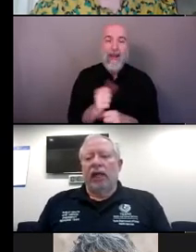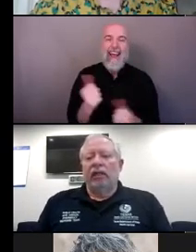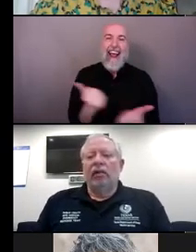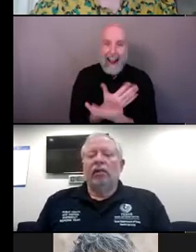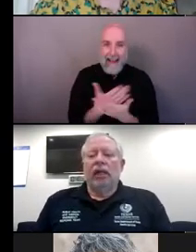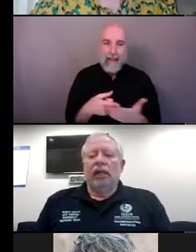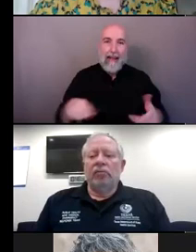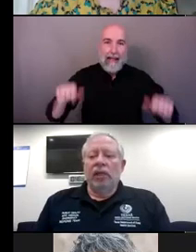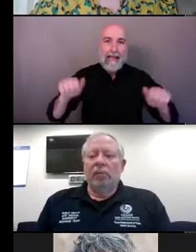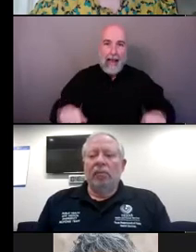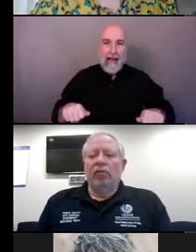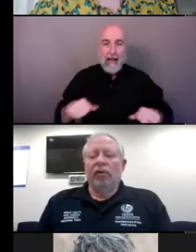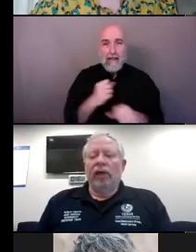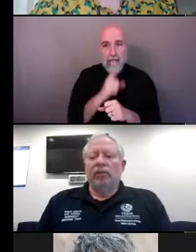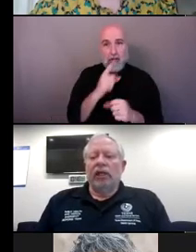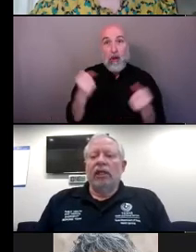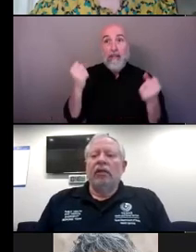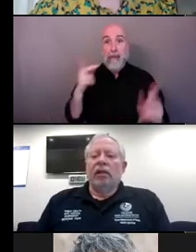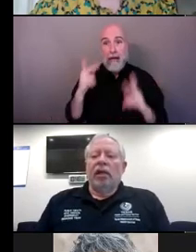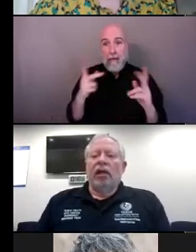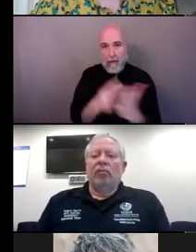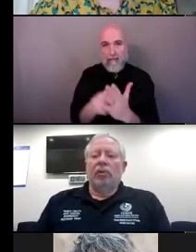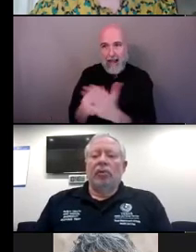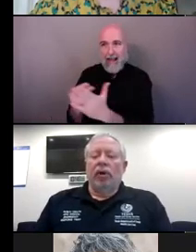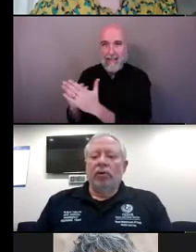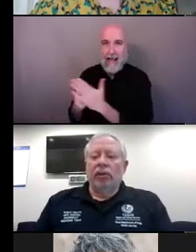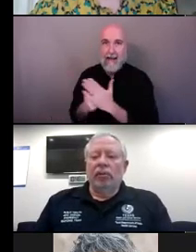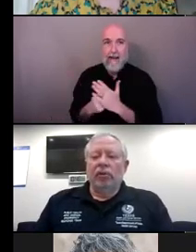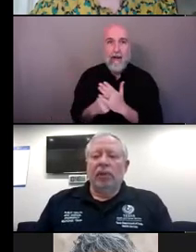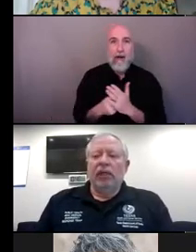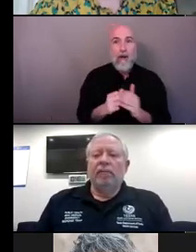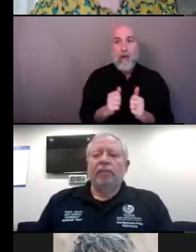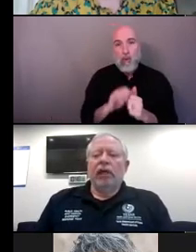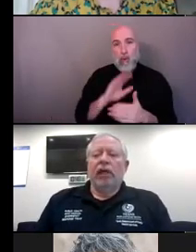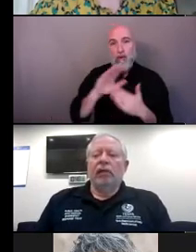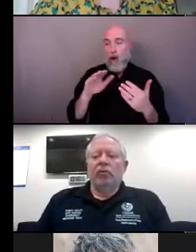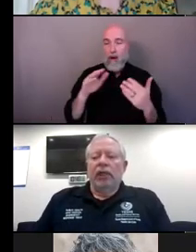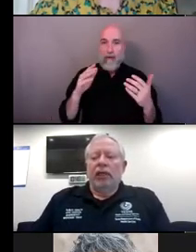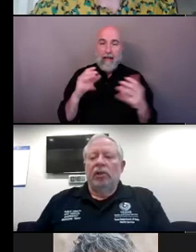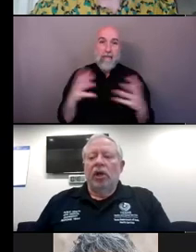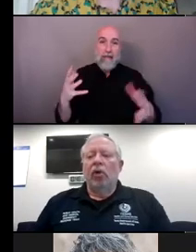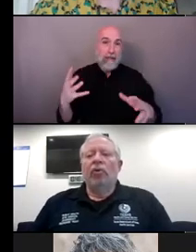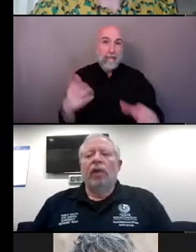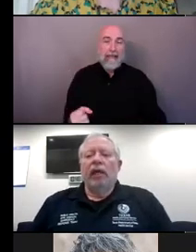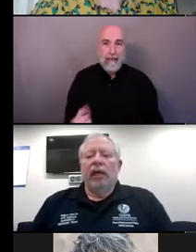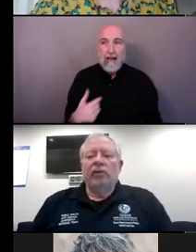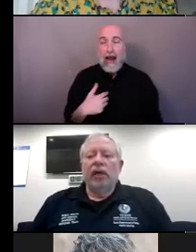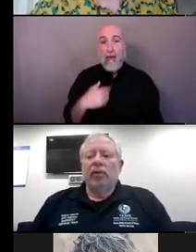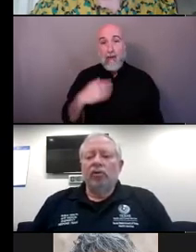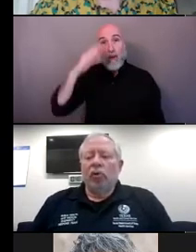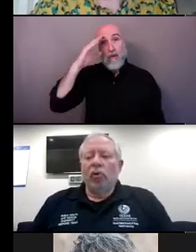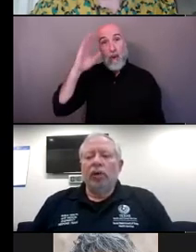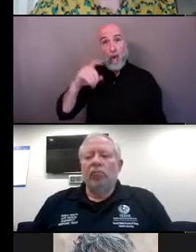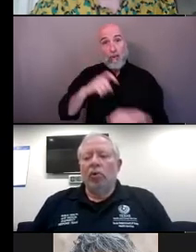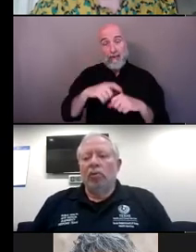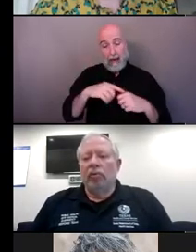it can to get as many people vaccinated with all deliberate speed. And we know that as time